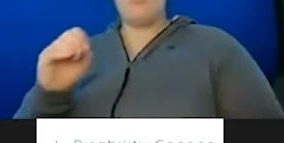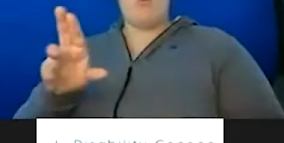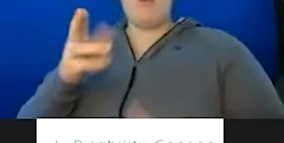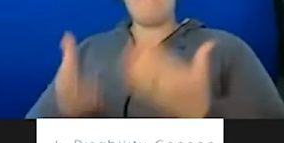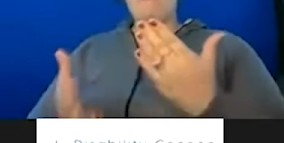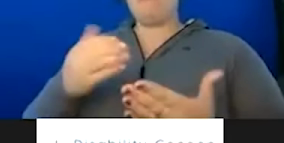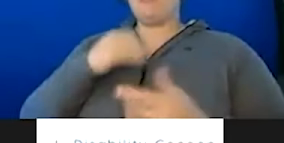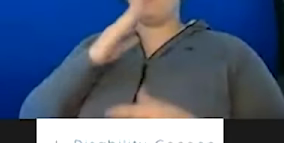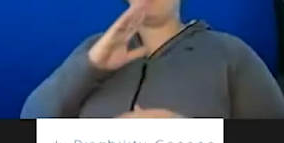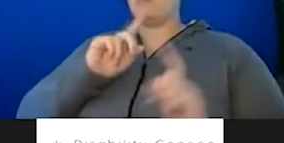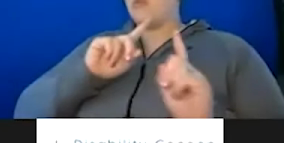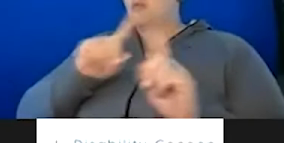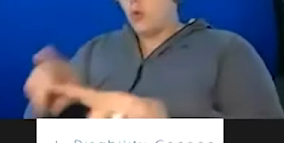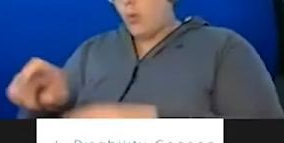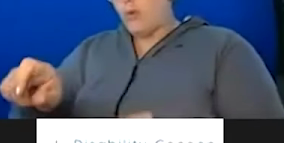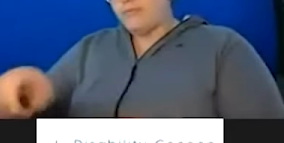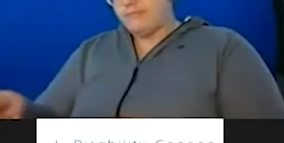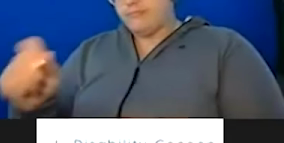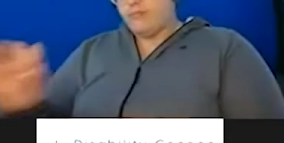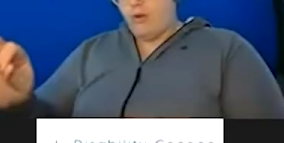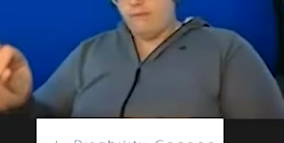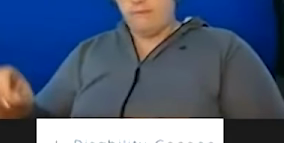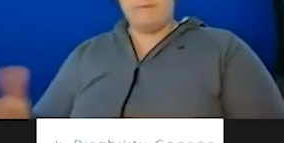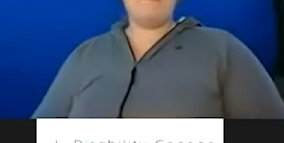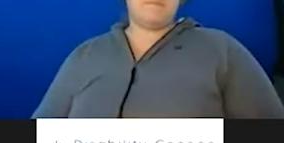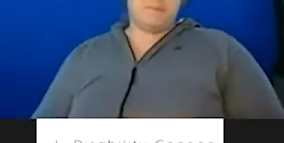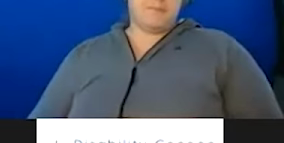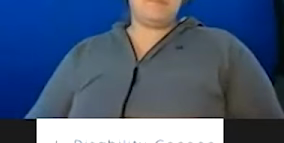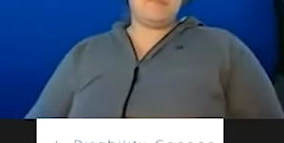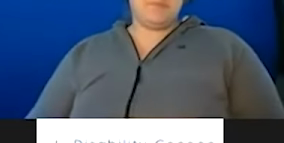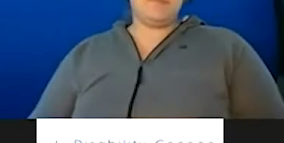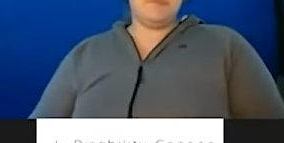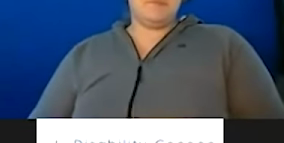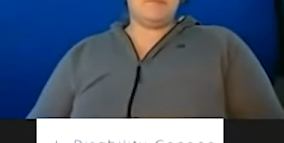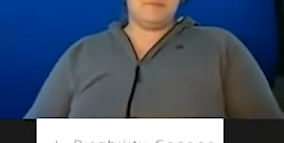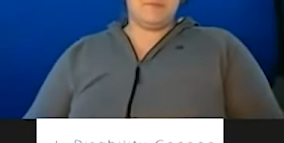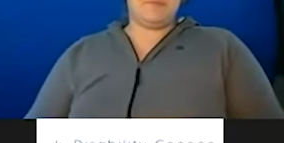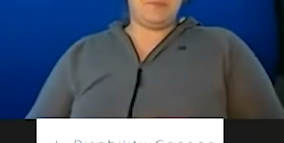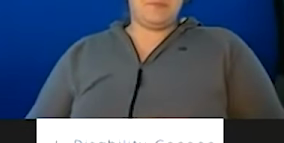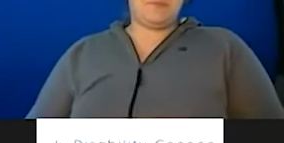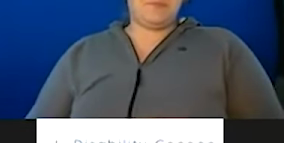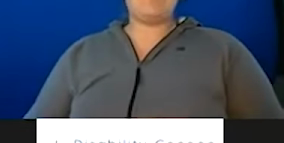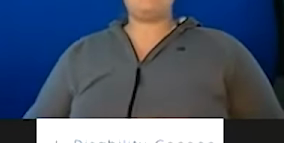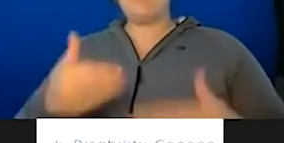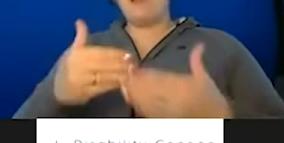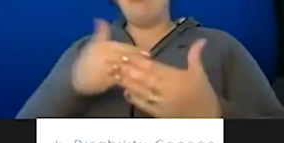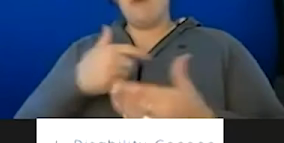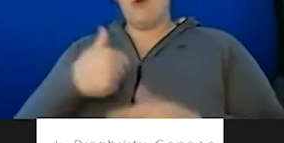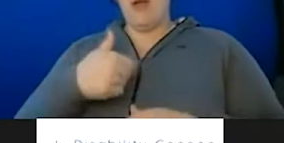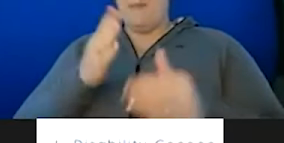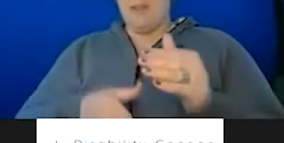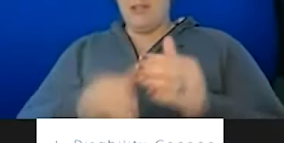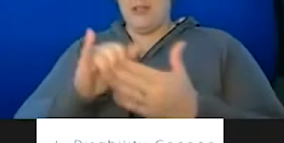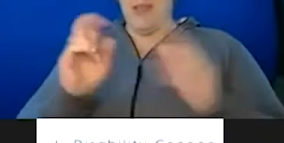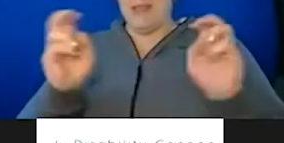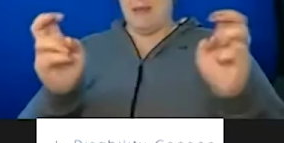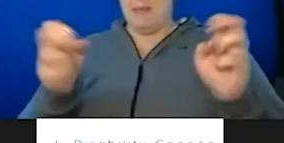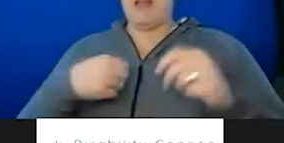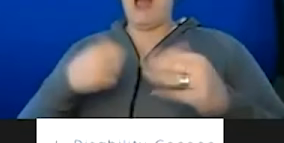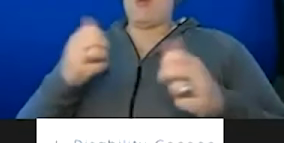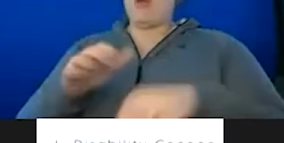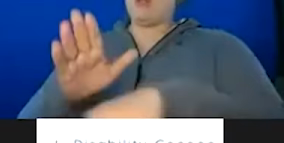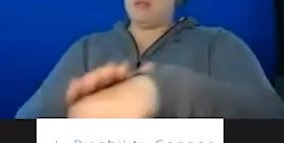remotely. Now, before I finish up talking about this, I want to take a little segue. So for those of you who are gasping